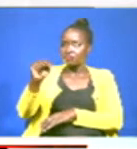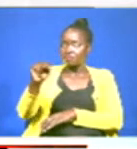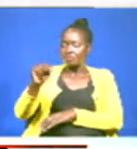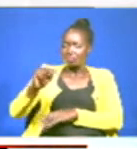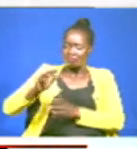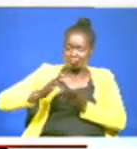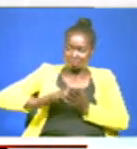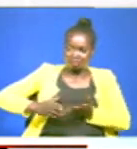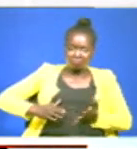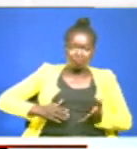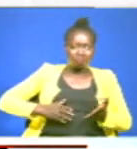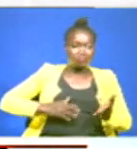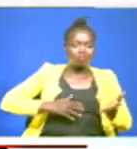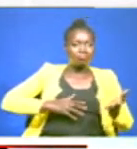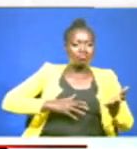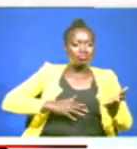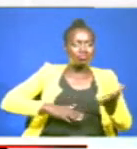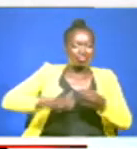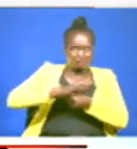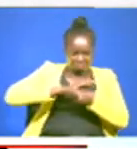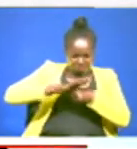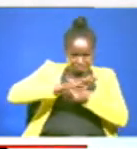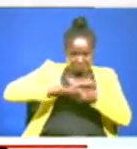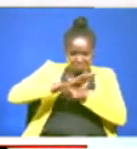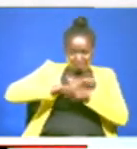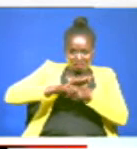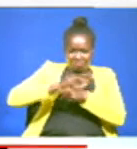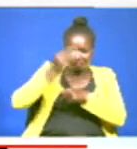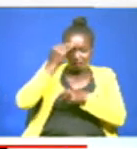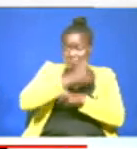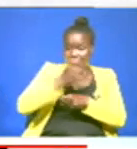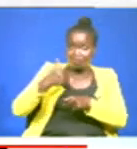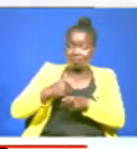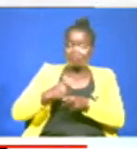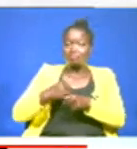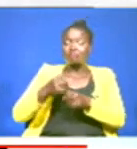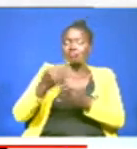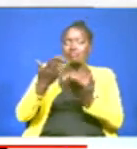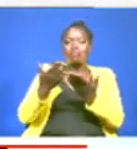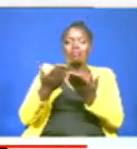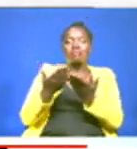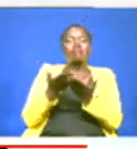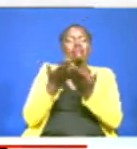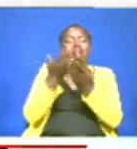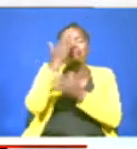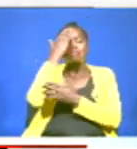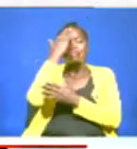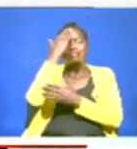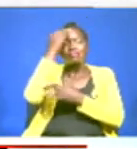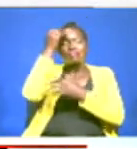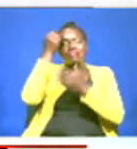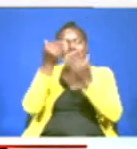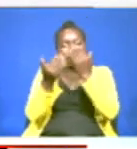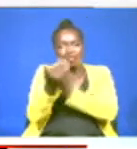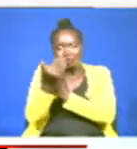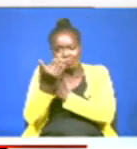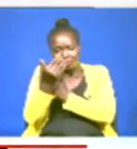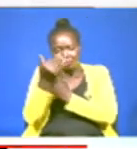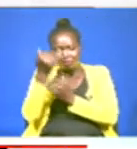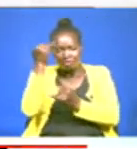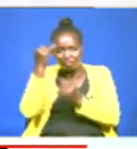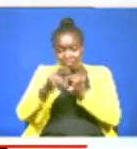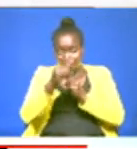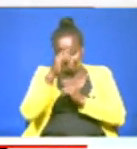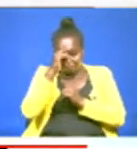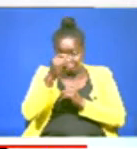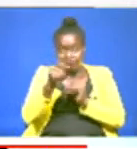faithful in their numbers turned up at the St. Paul's Basilica Monday morning as they sought to pay their last respects.